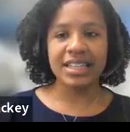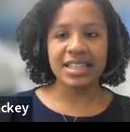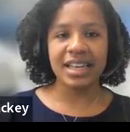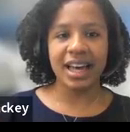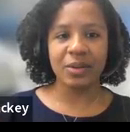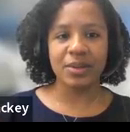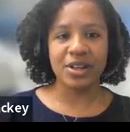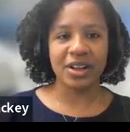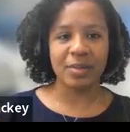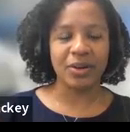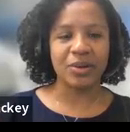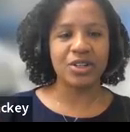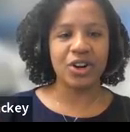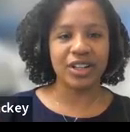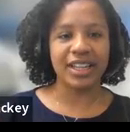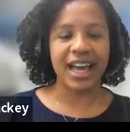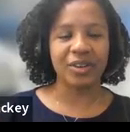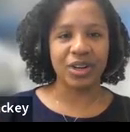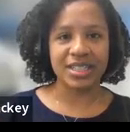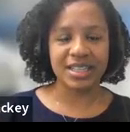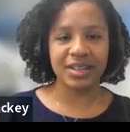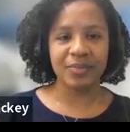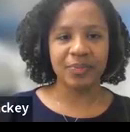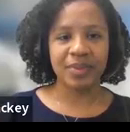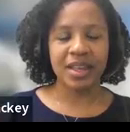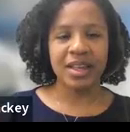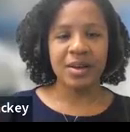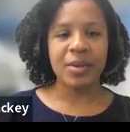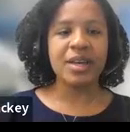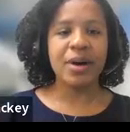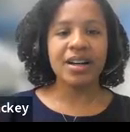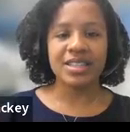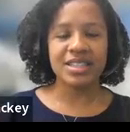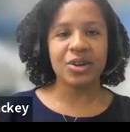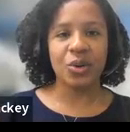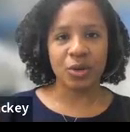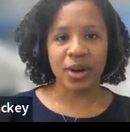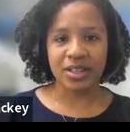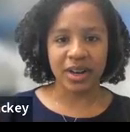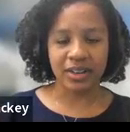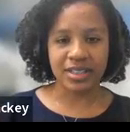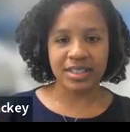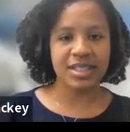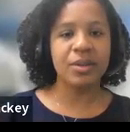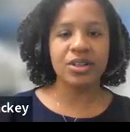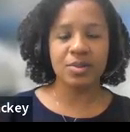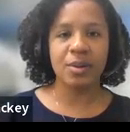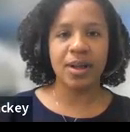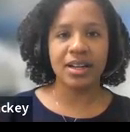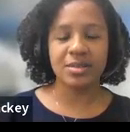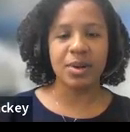And lastly, I will be talking about who is currently at risk. Monkeypox is an orthopox virus,